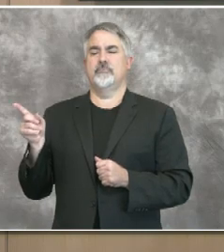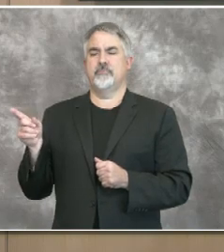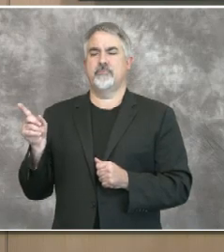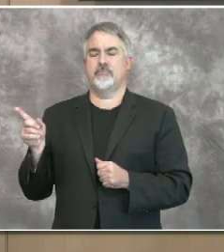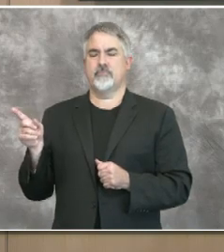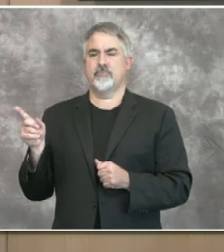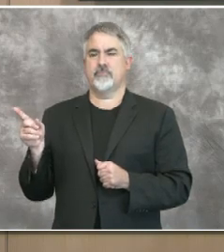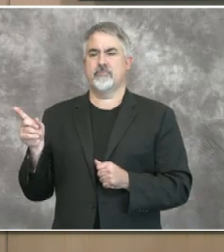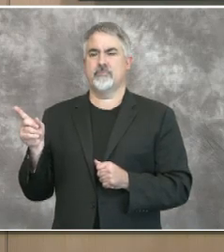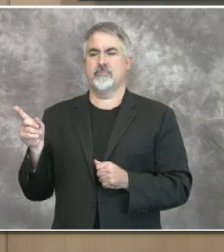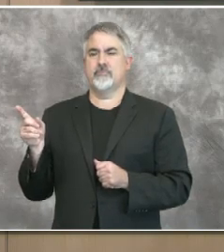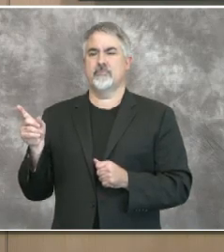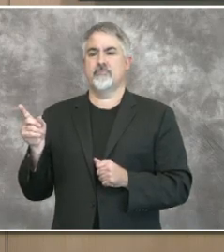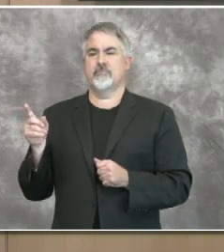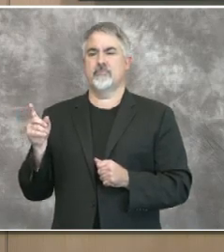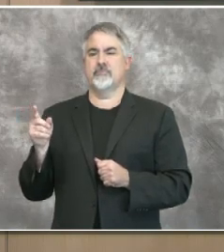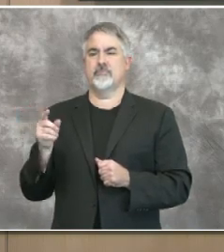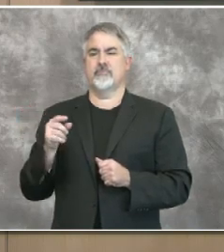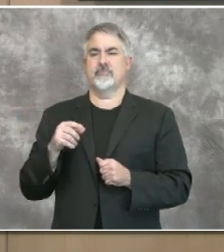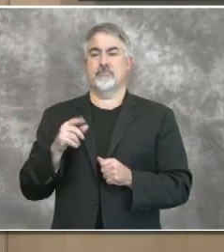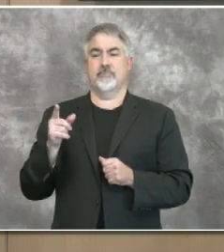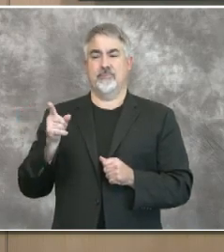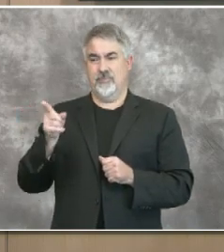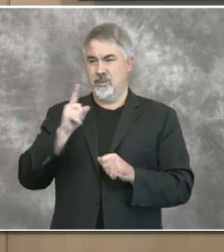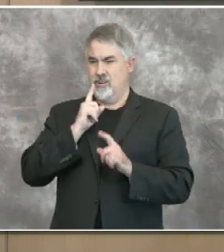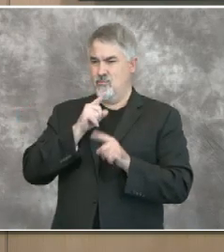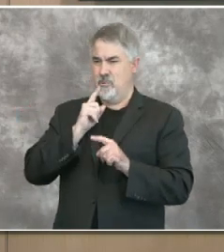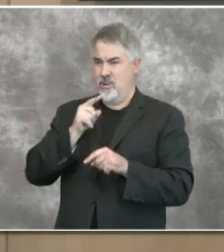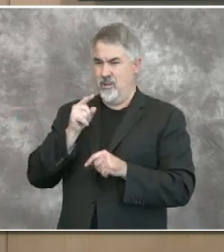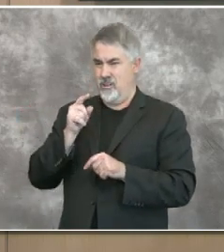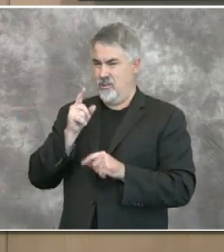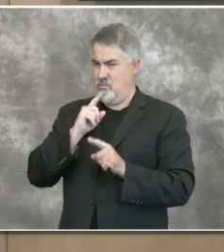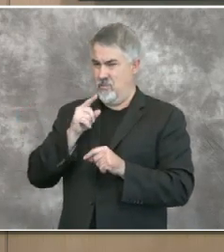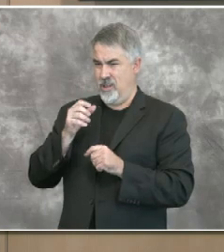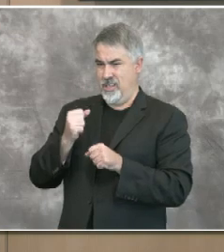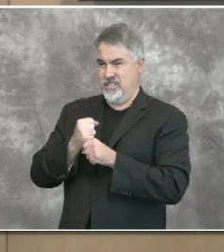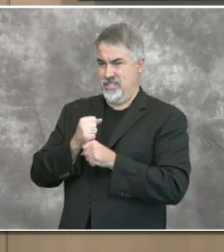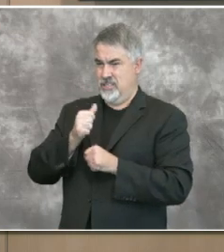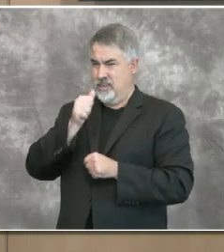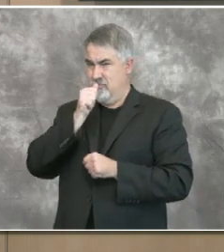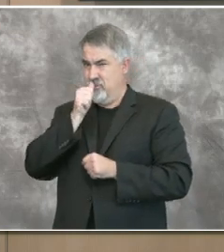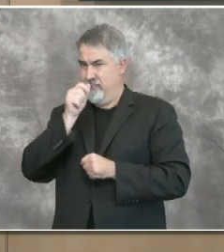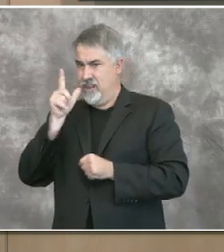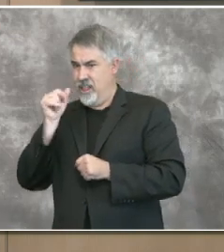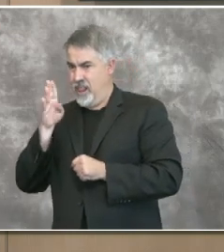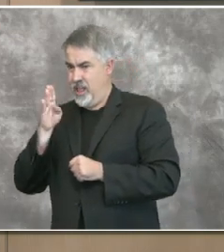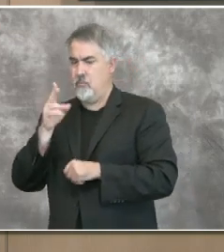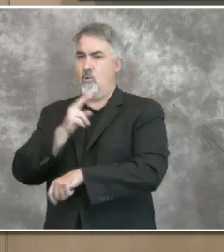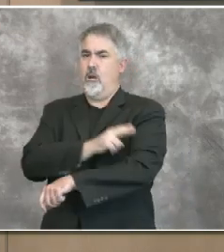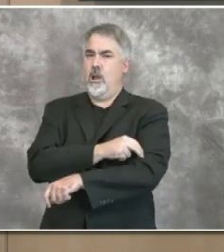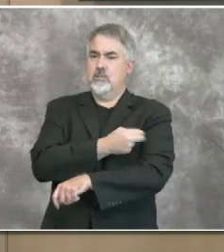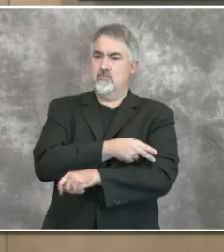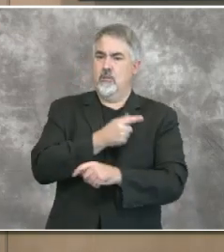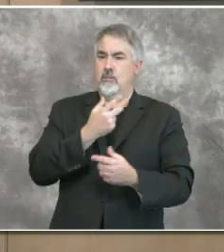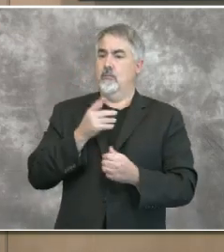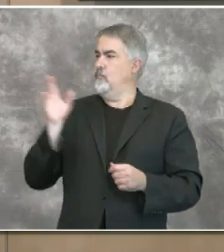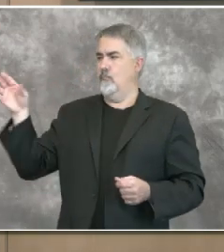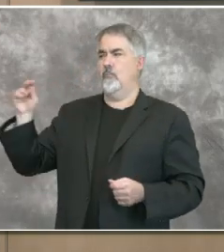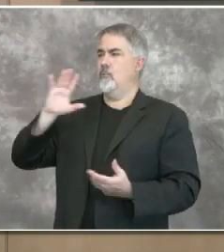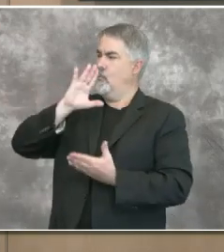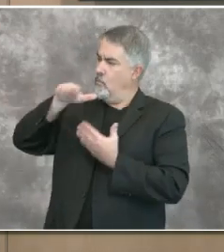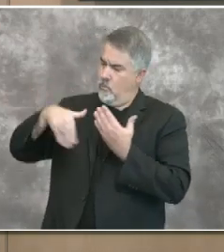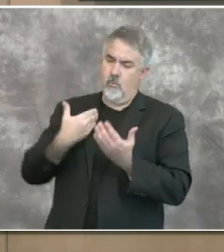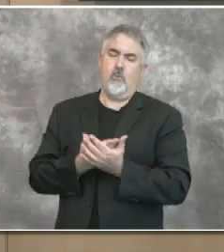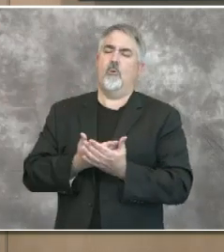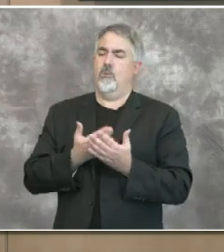also include private labs and hospitals? The results that we give on our graphs actually are all results that are